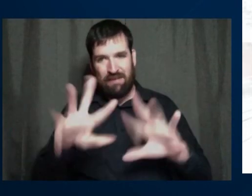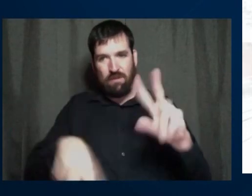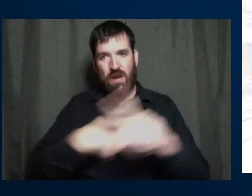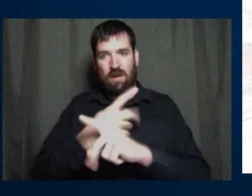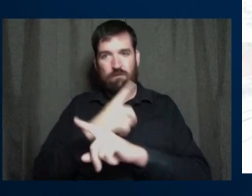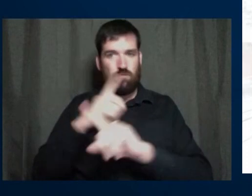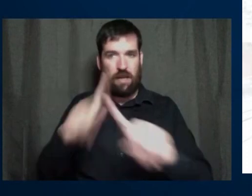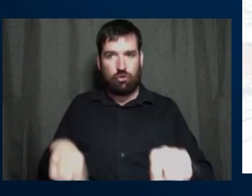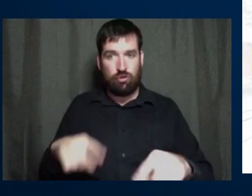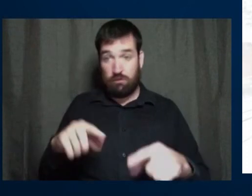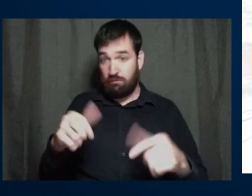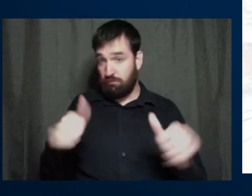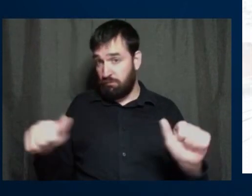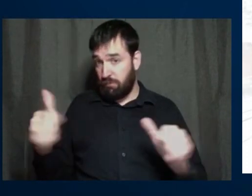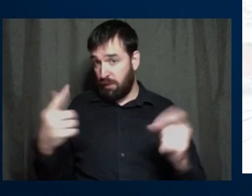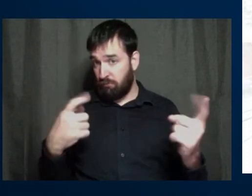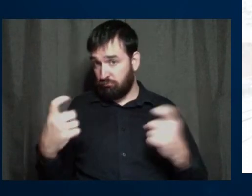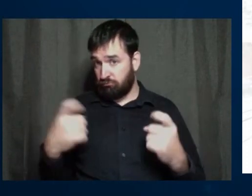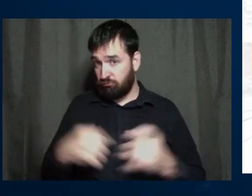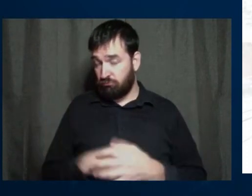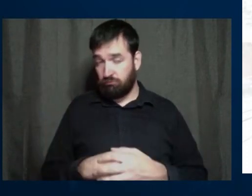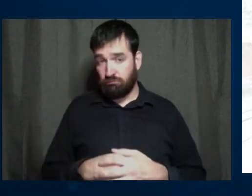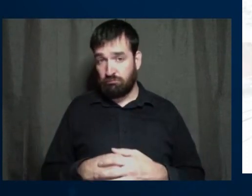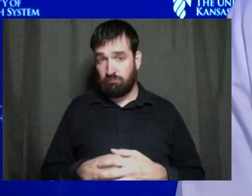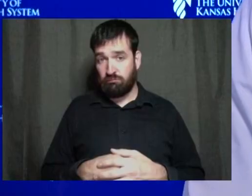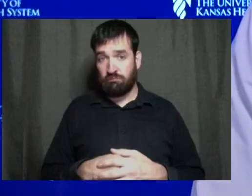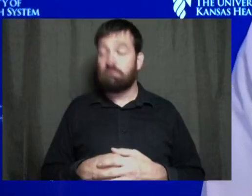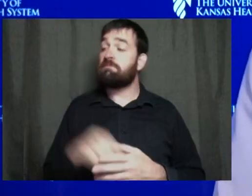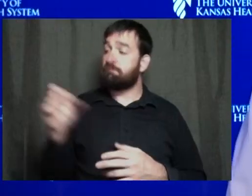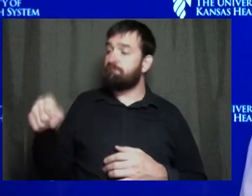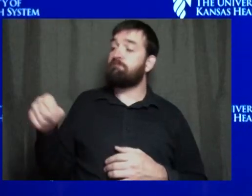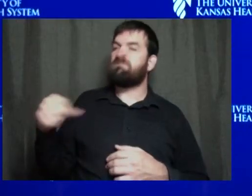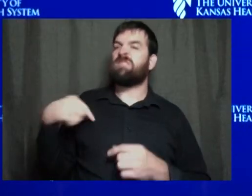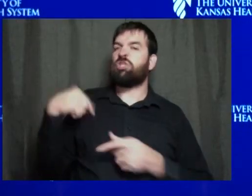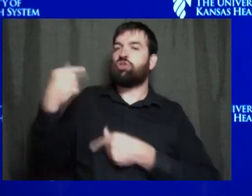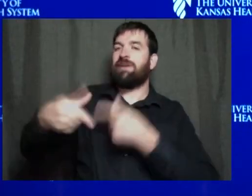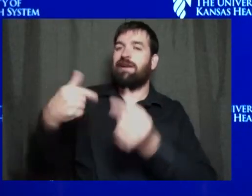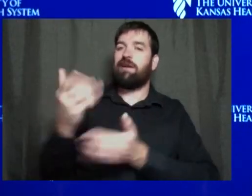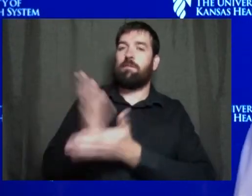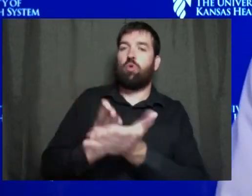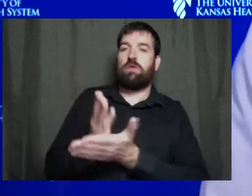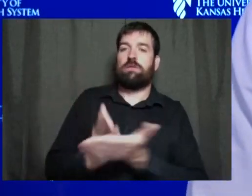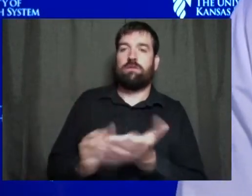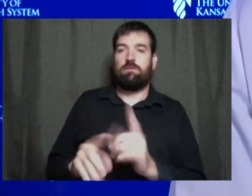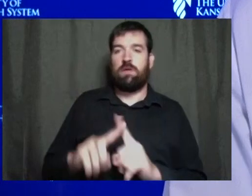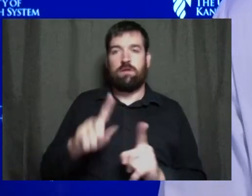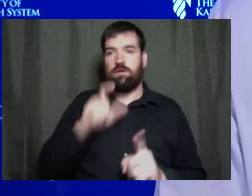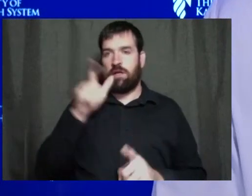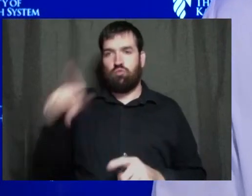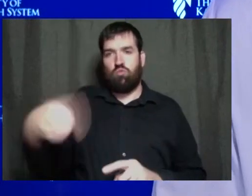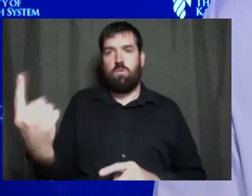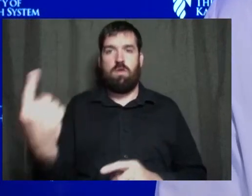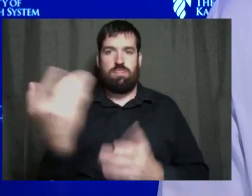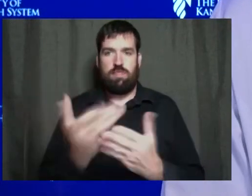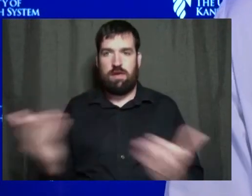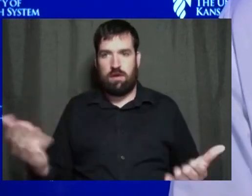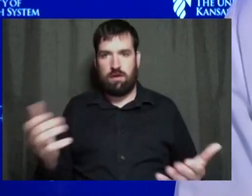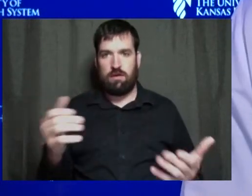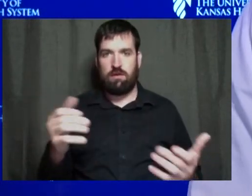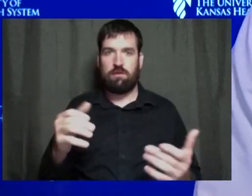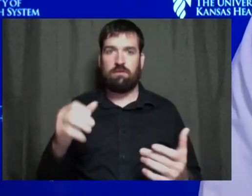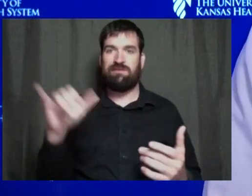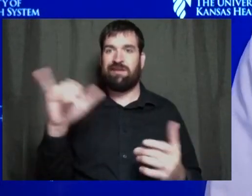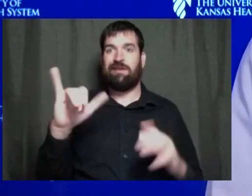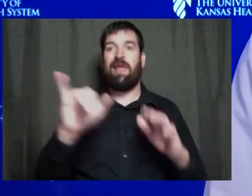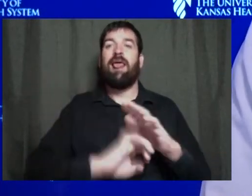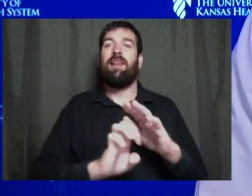that? Yeah, I mean, I think there are genetic components, but it's not just one single thing like we learned in elementary